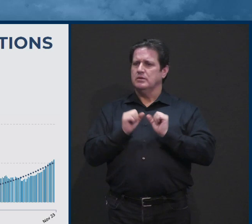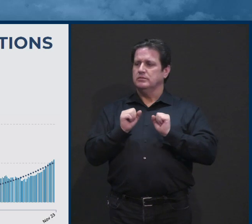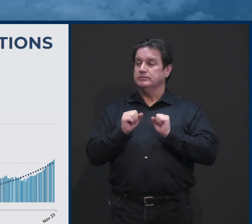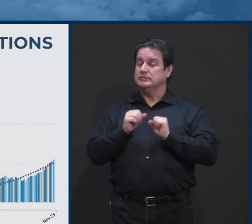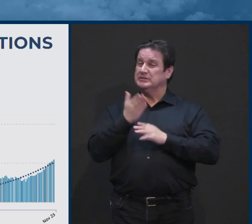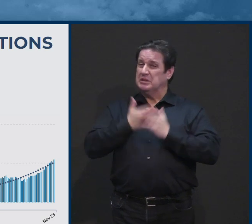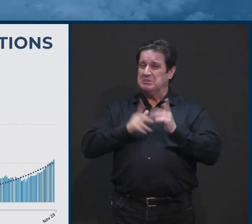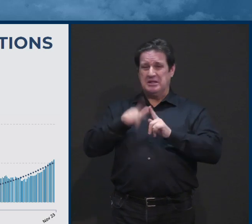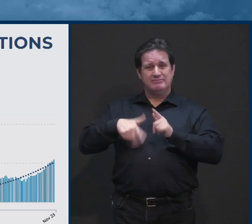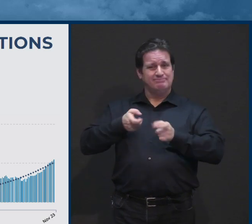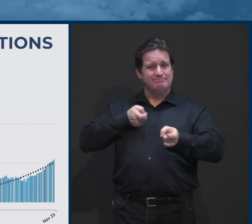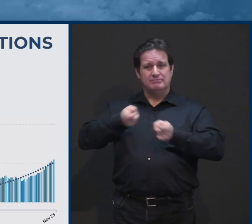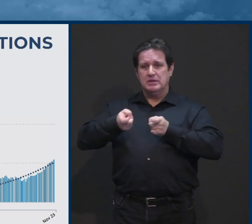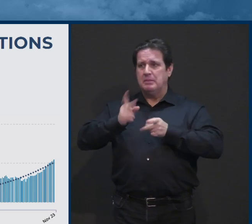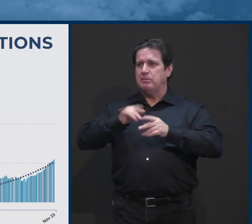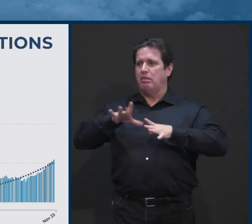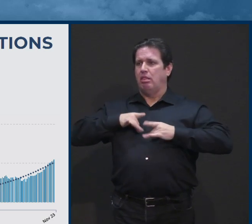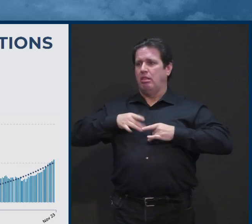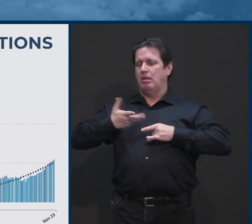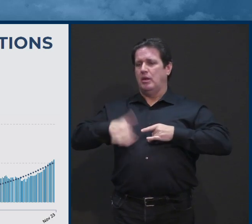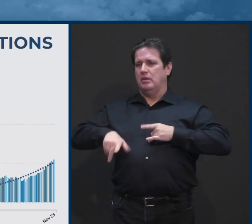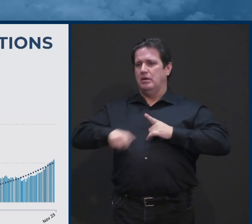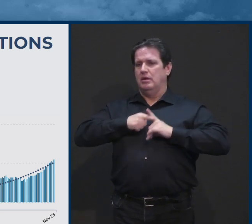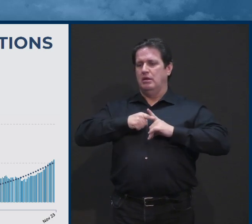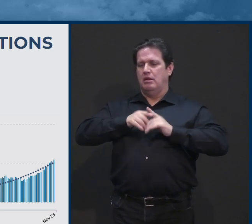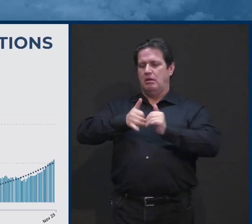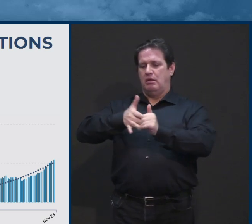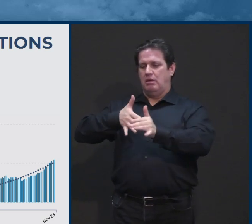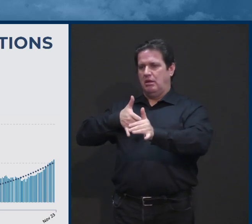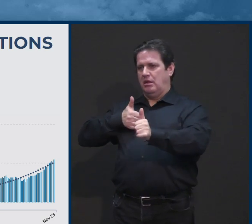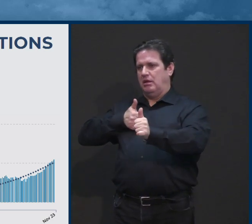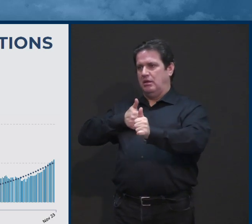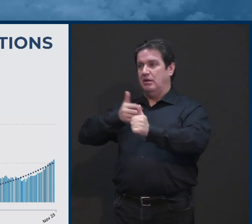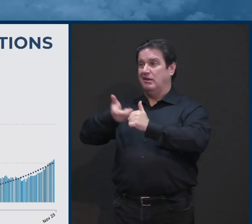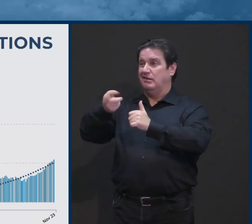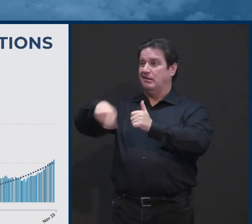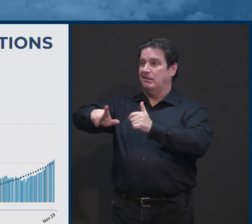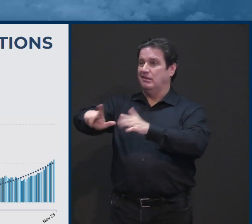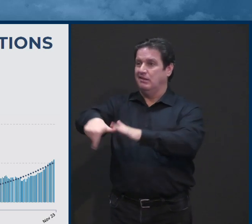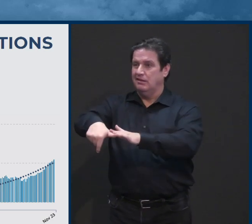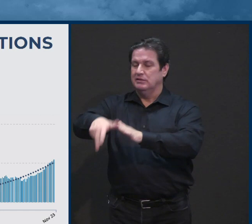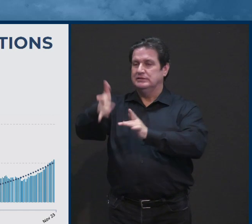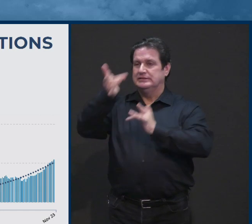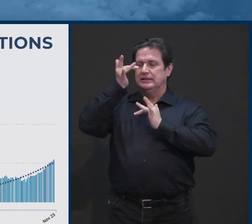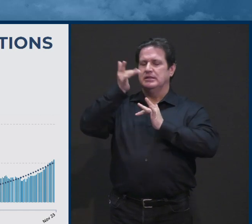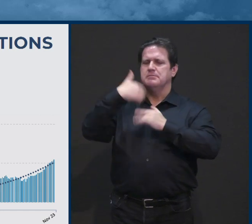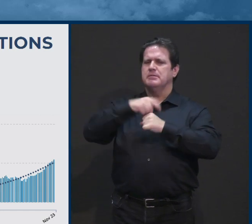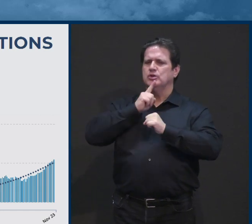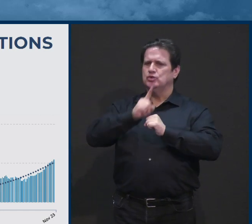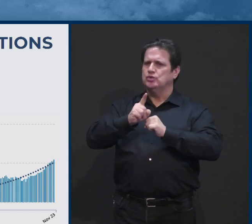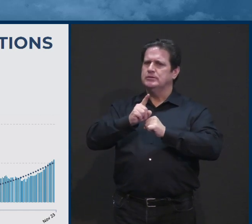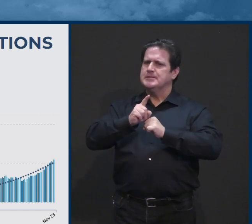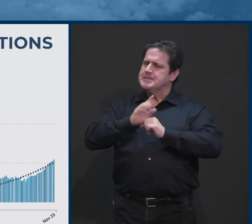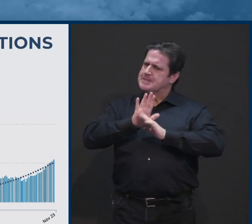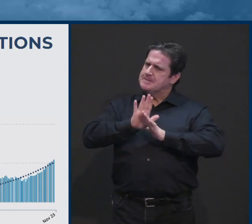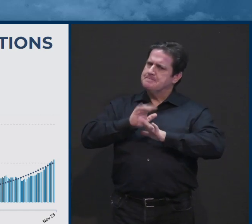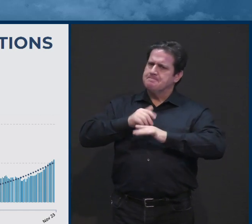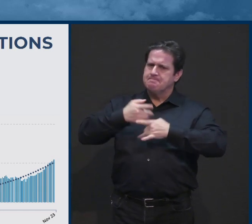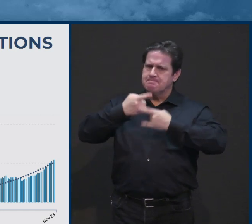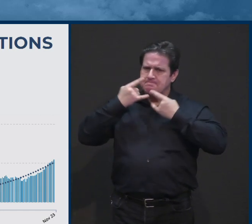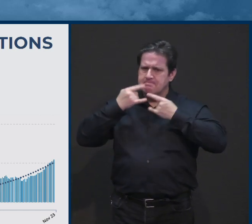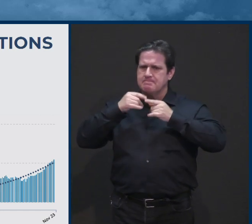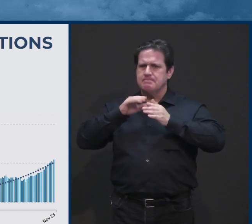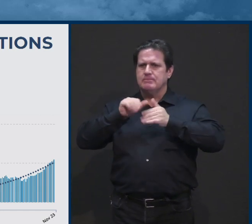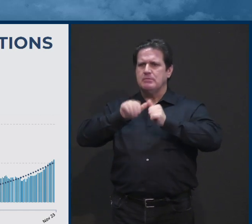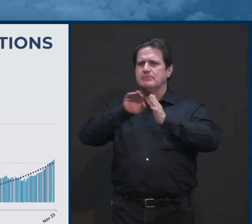of it we can't because people are infected already. It's a lagging indicator. We've talked about that. But we need to make sure that we're pushing down the infections